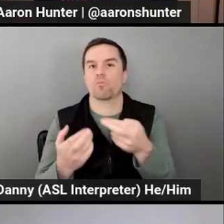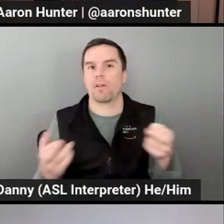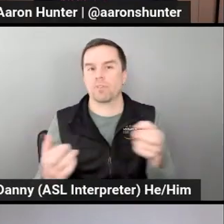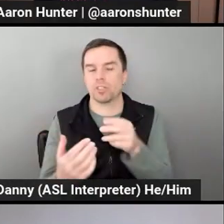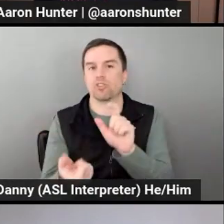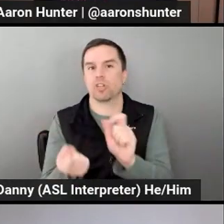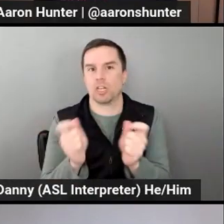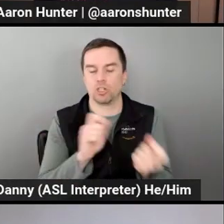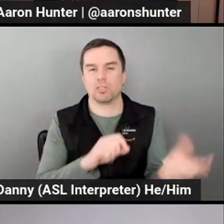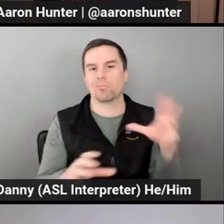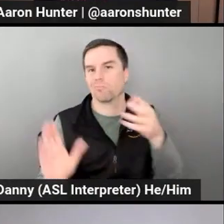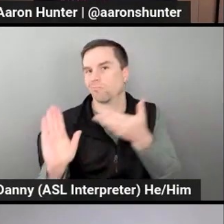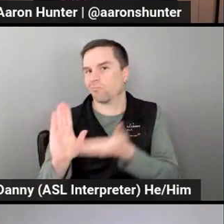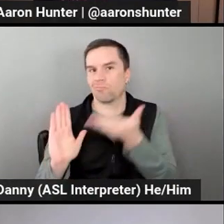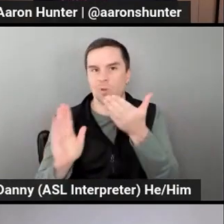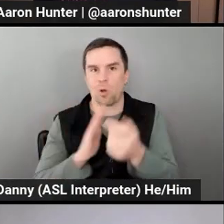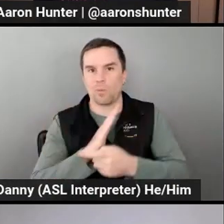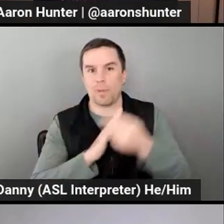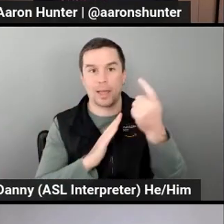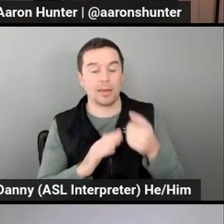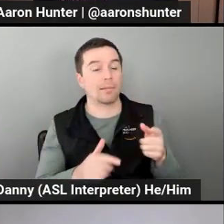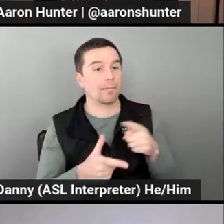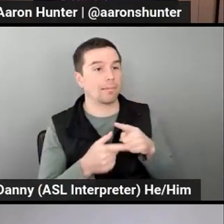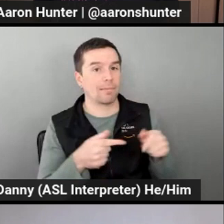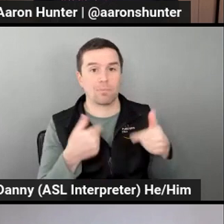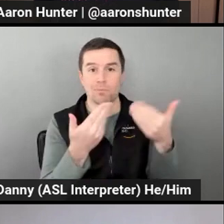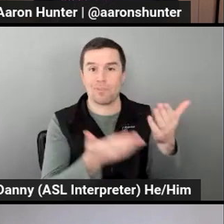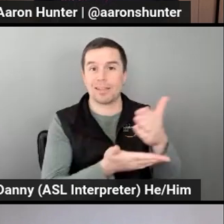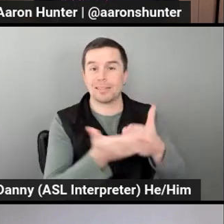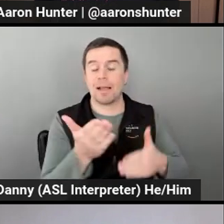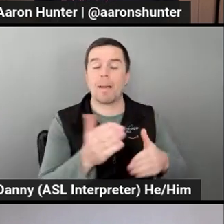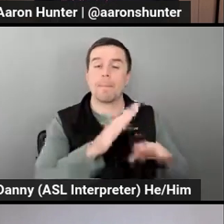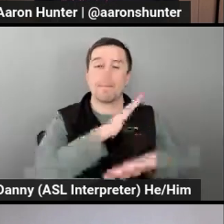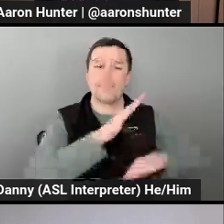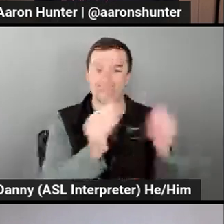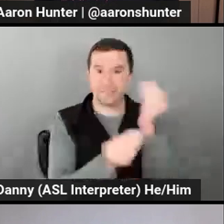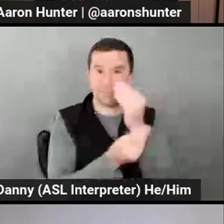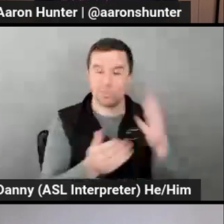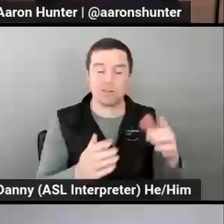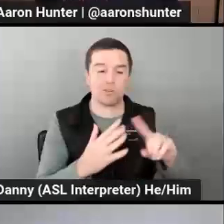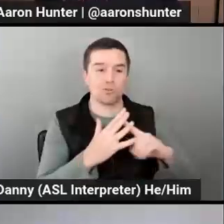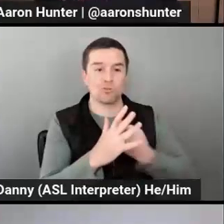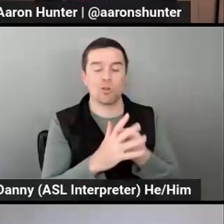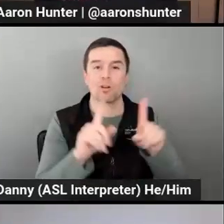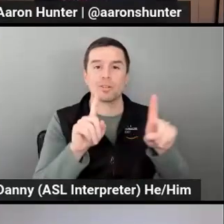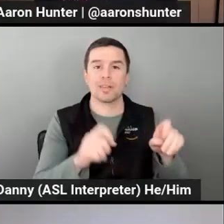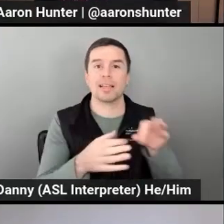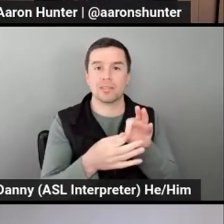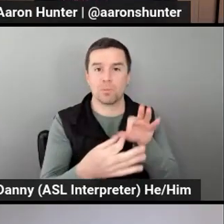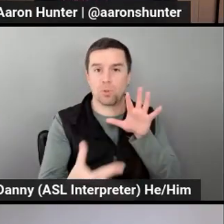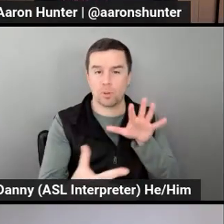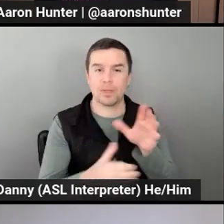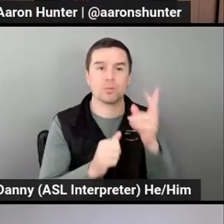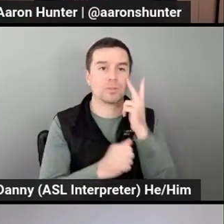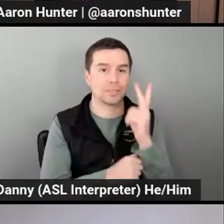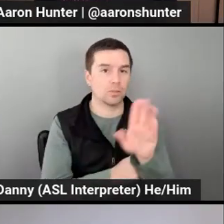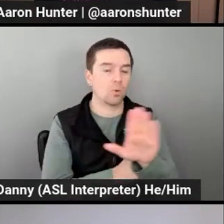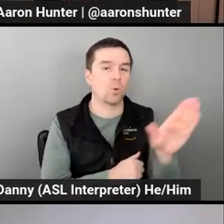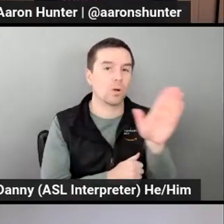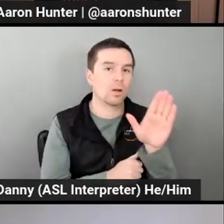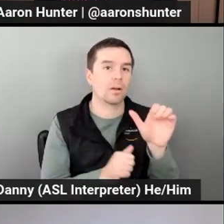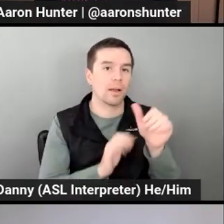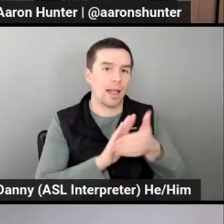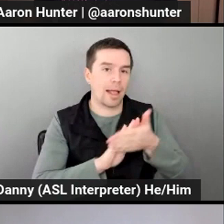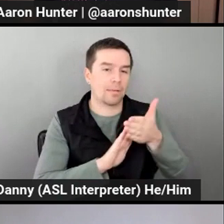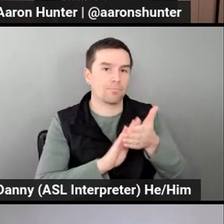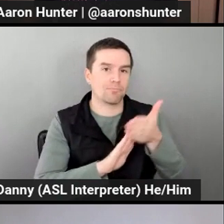just with providing some of the basic information, start a test deployment. And then you can sort of see your application running on containers.